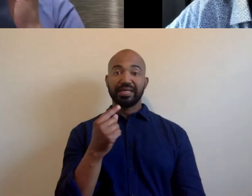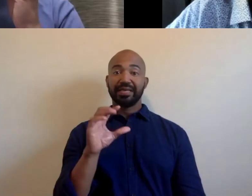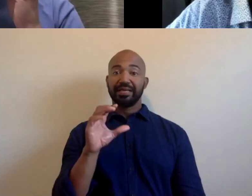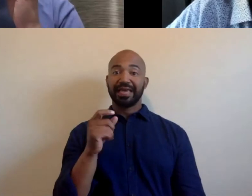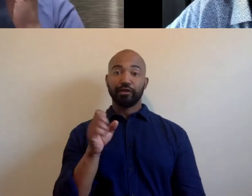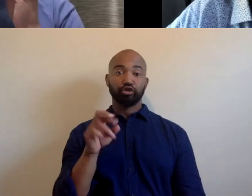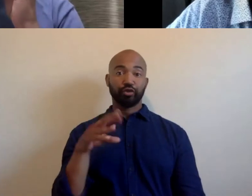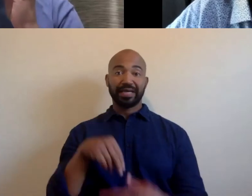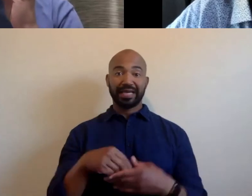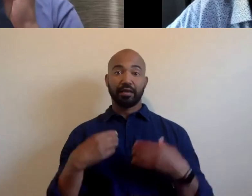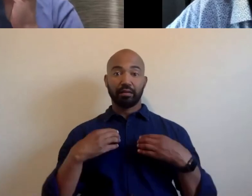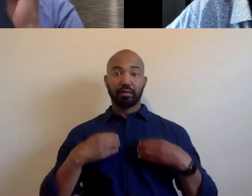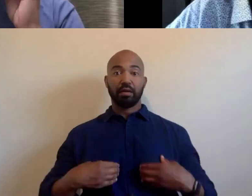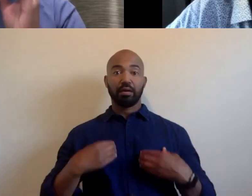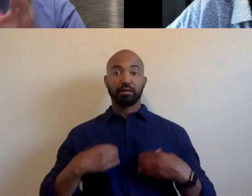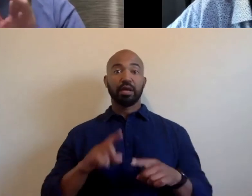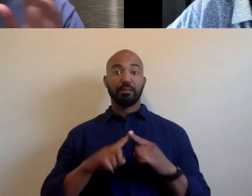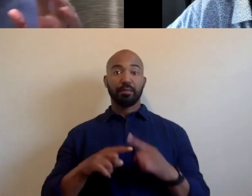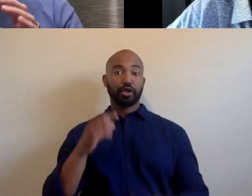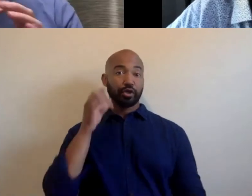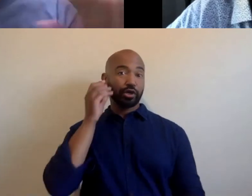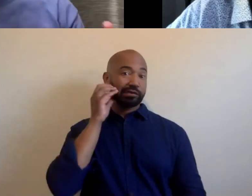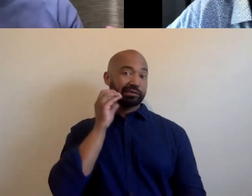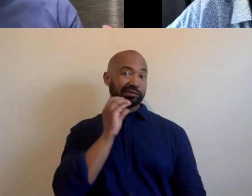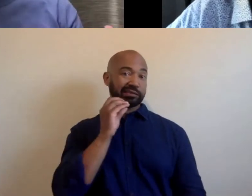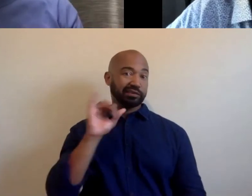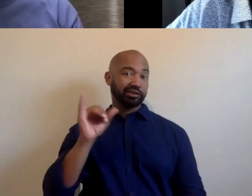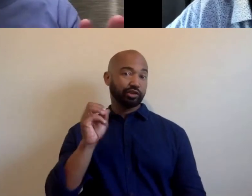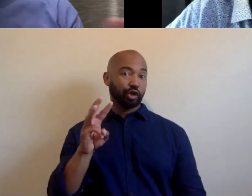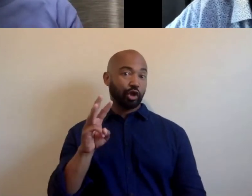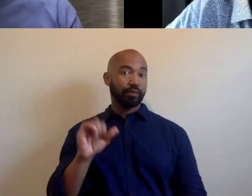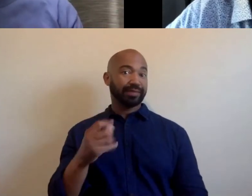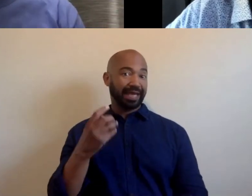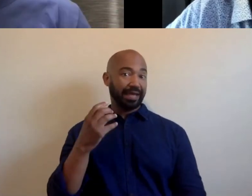literally you can lose your jaw. So I would strongly